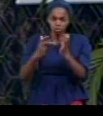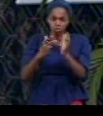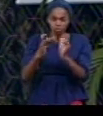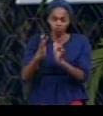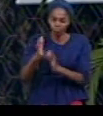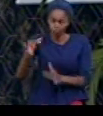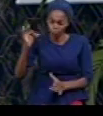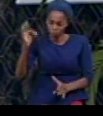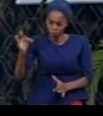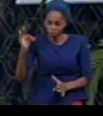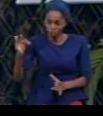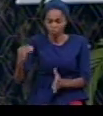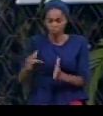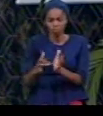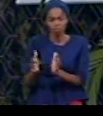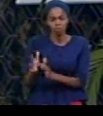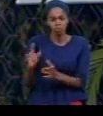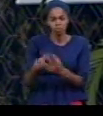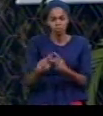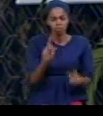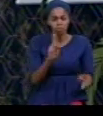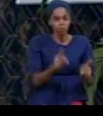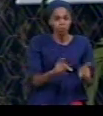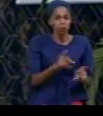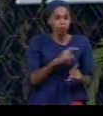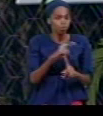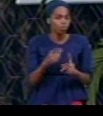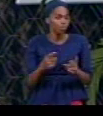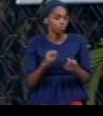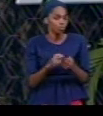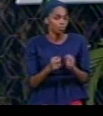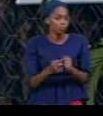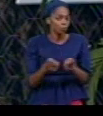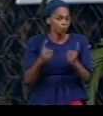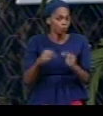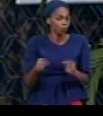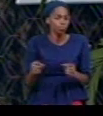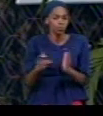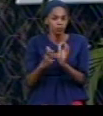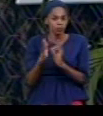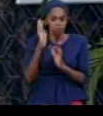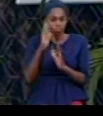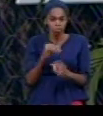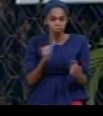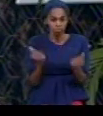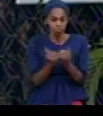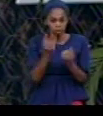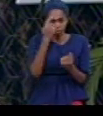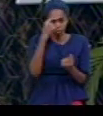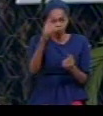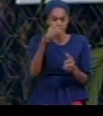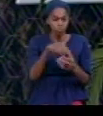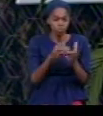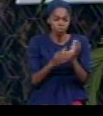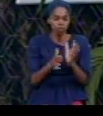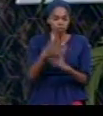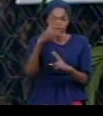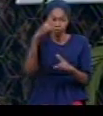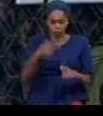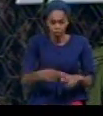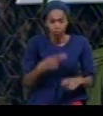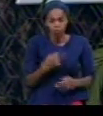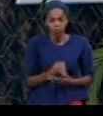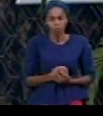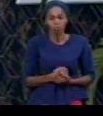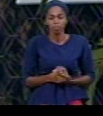fight for you in Jesus' name. We are going to listen to testimonies of